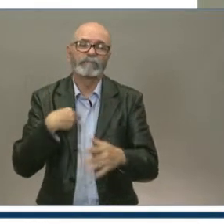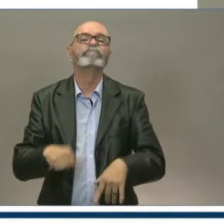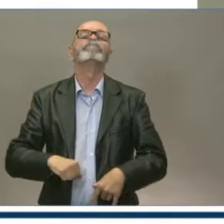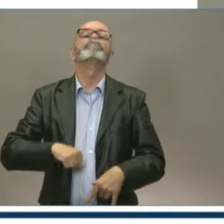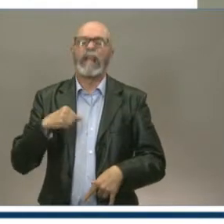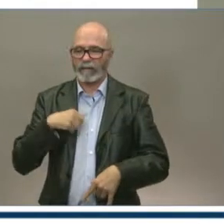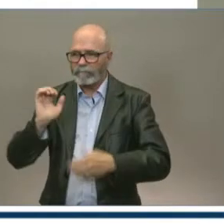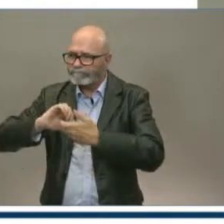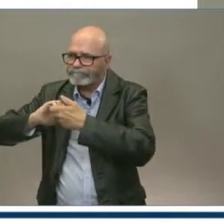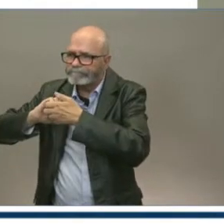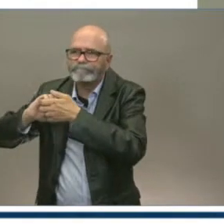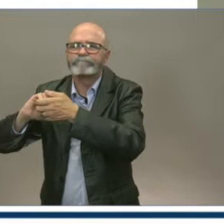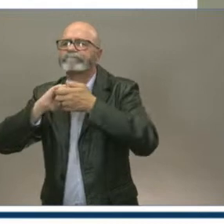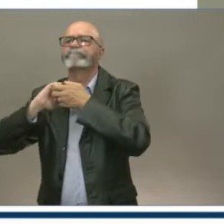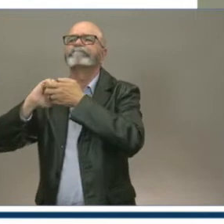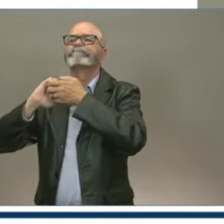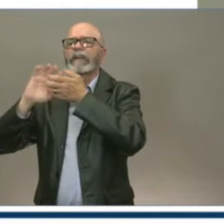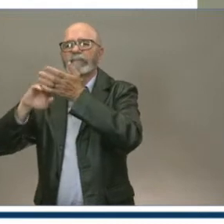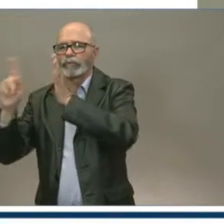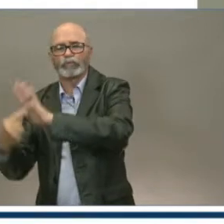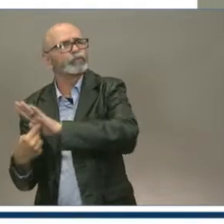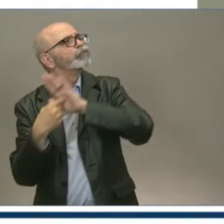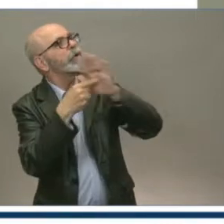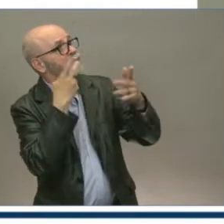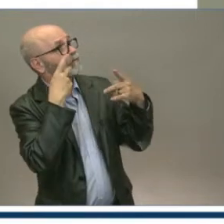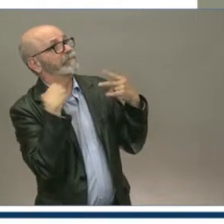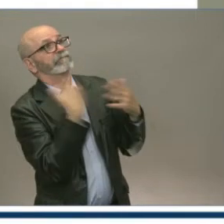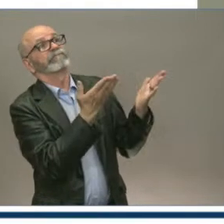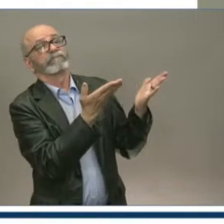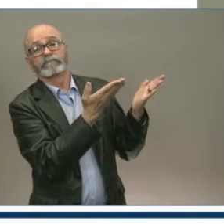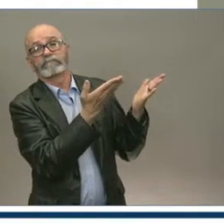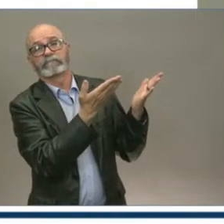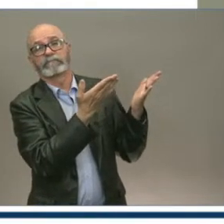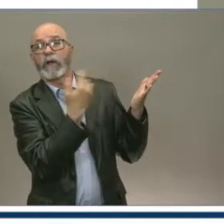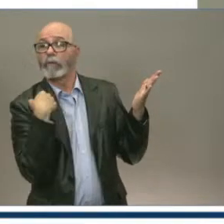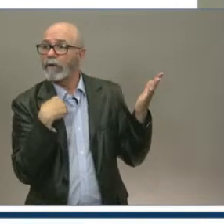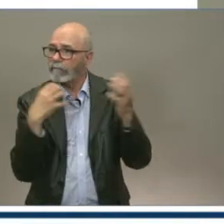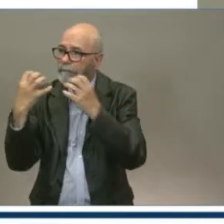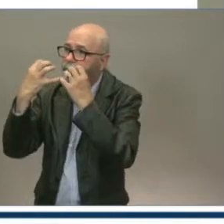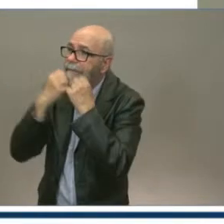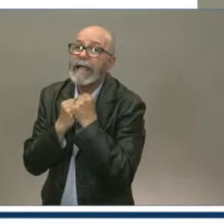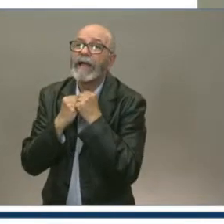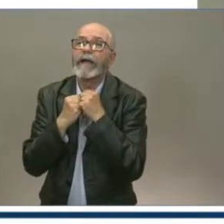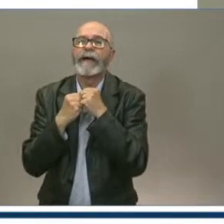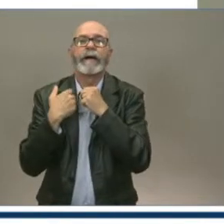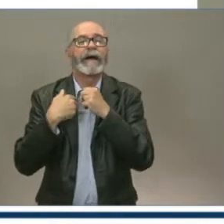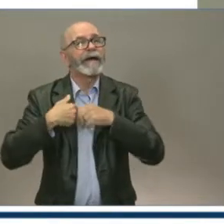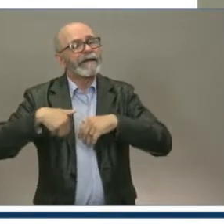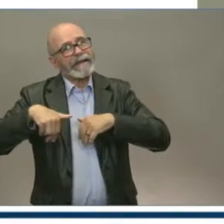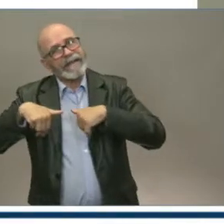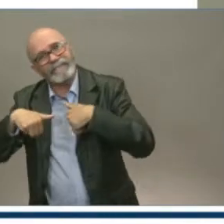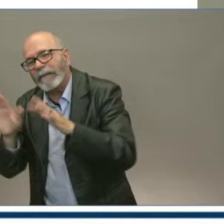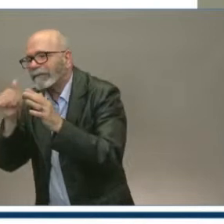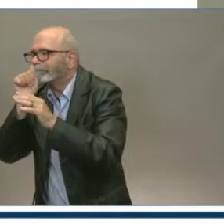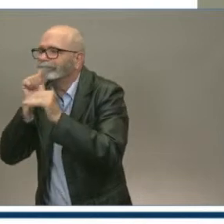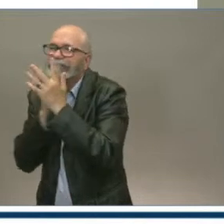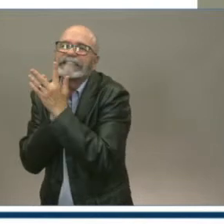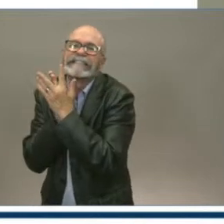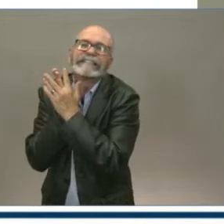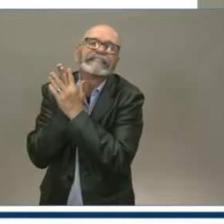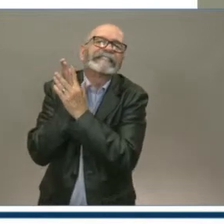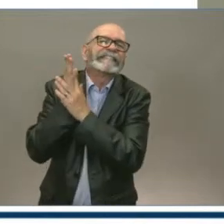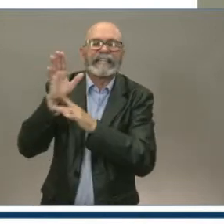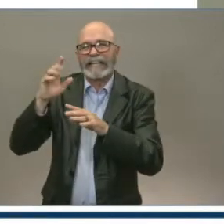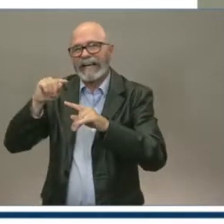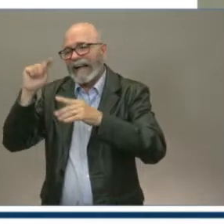show an example about how we can, by caring for each other and making sacrifices collectively, what we can achieve.